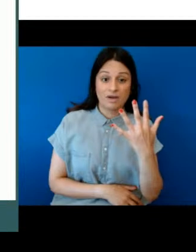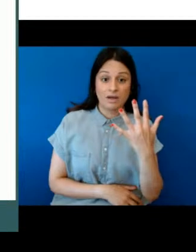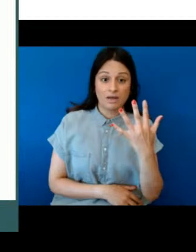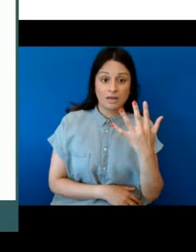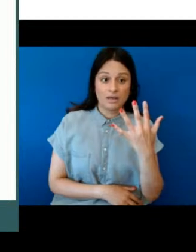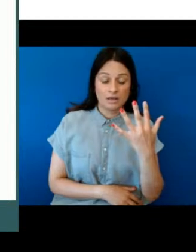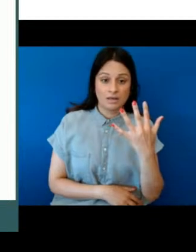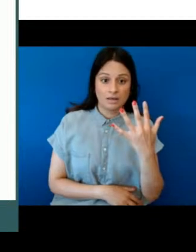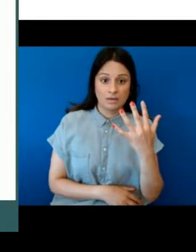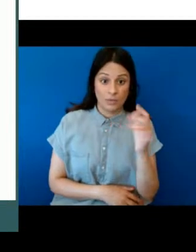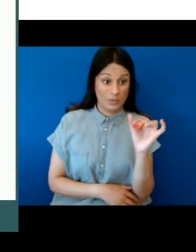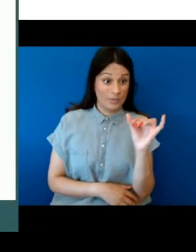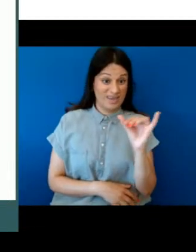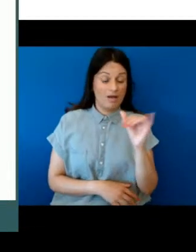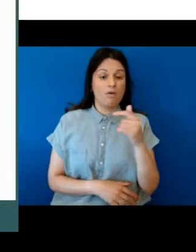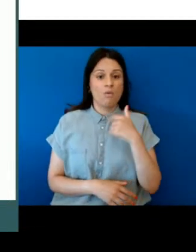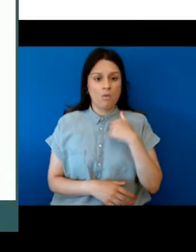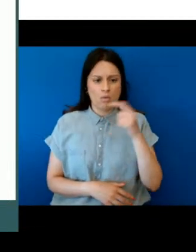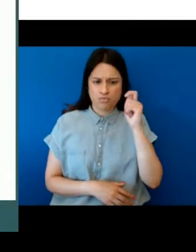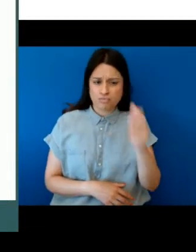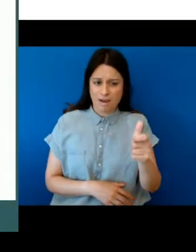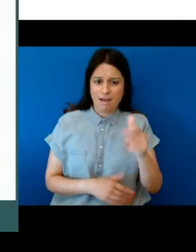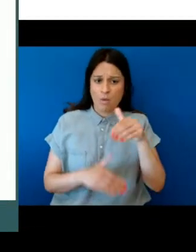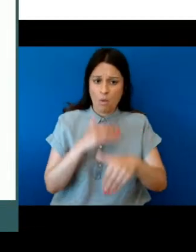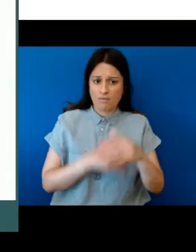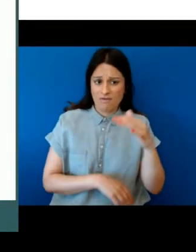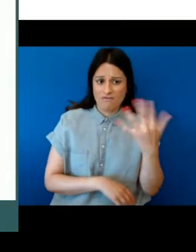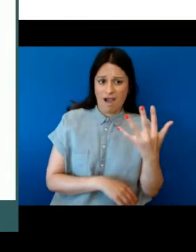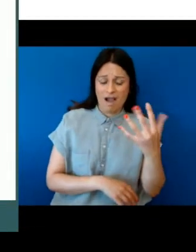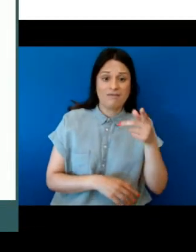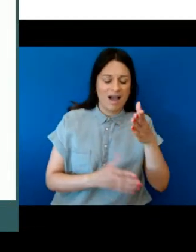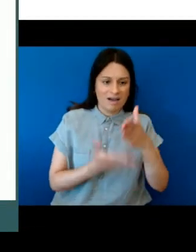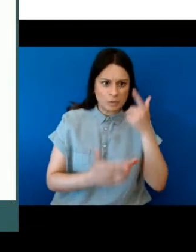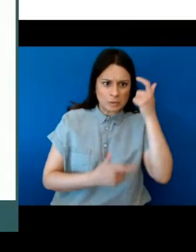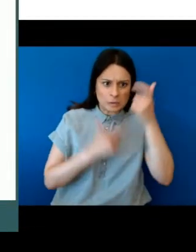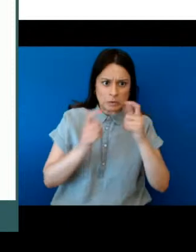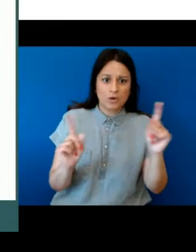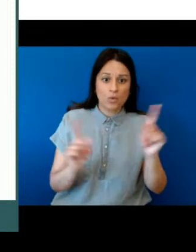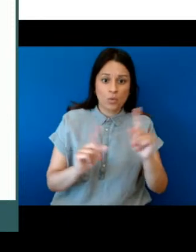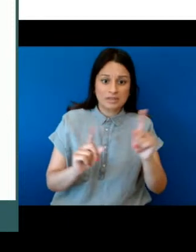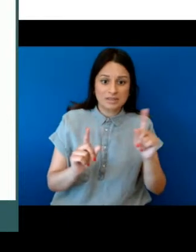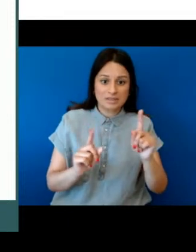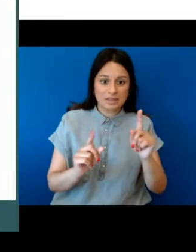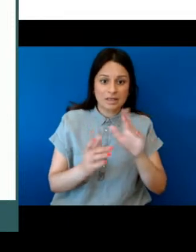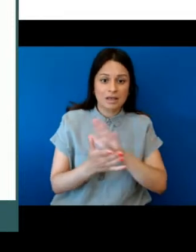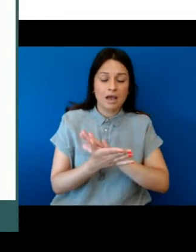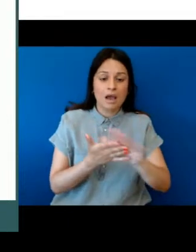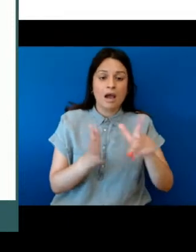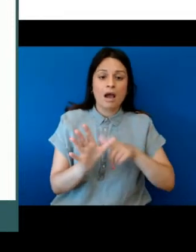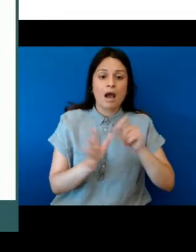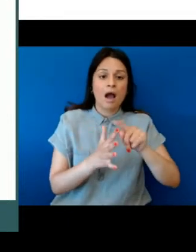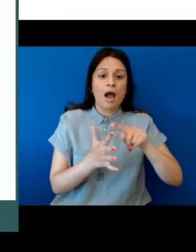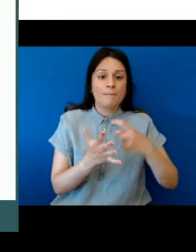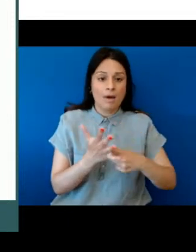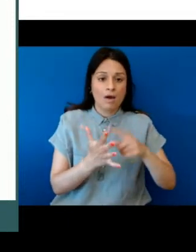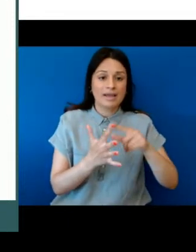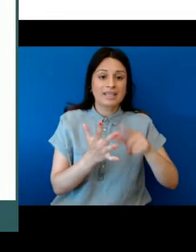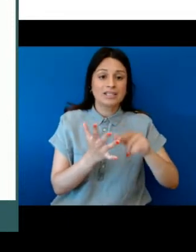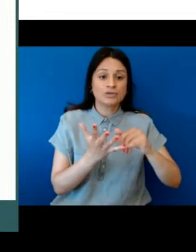though it's rare, you need to start considering things like hypereosinophilic syndrome,